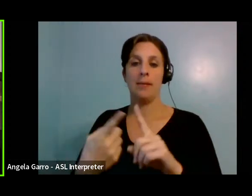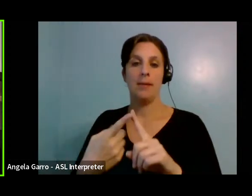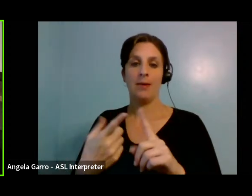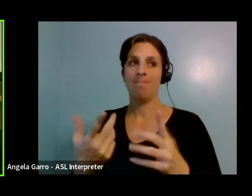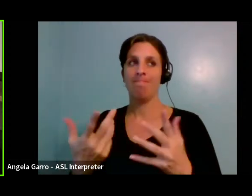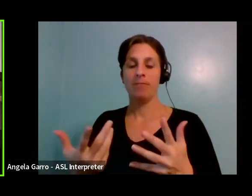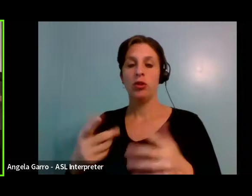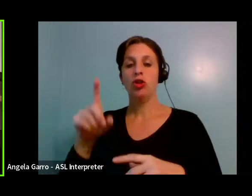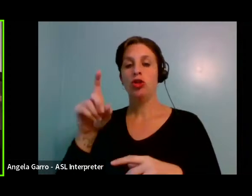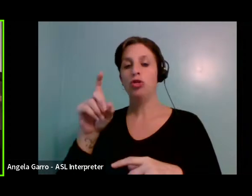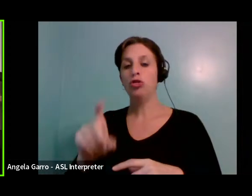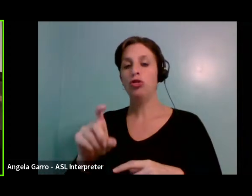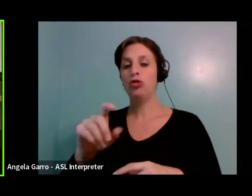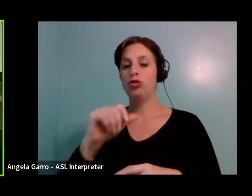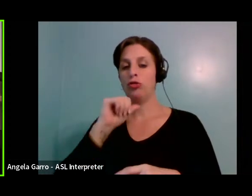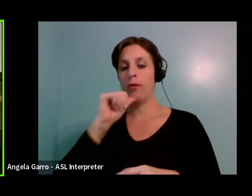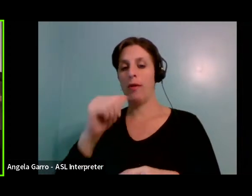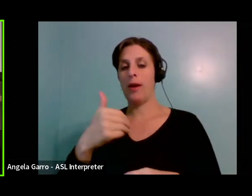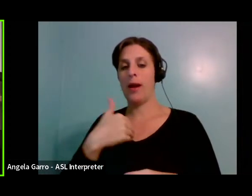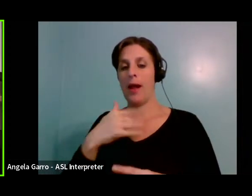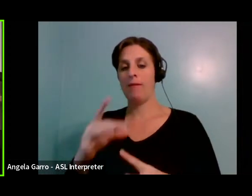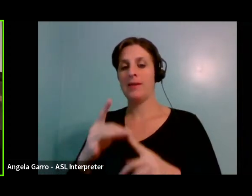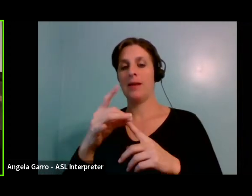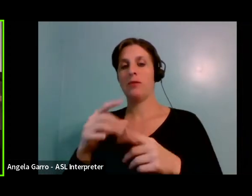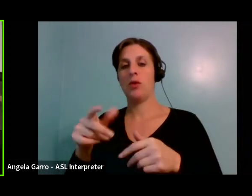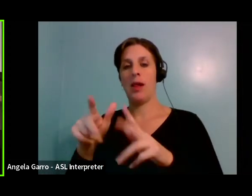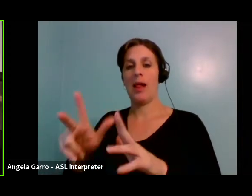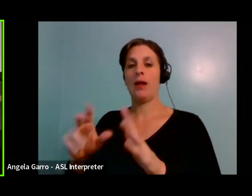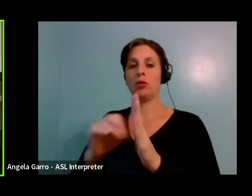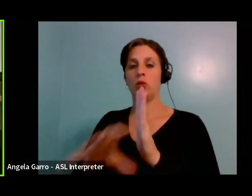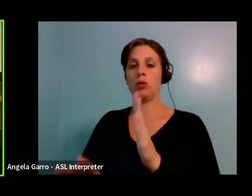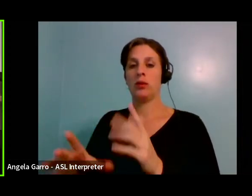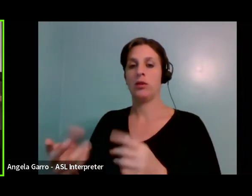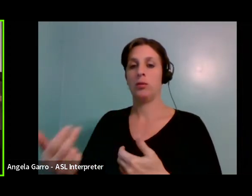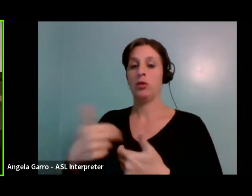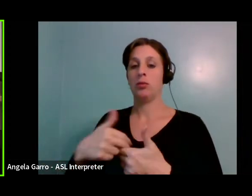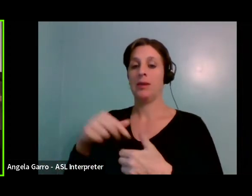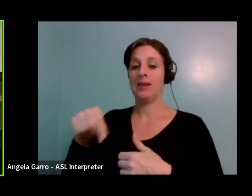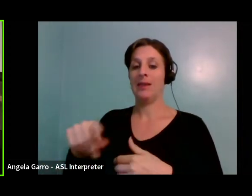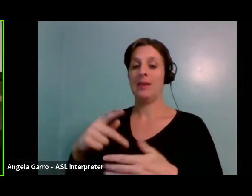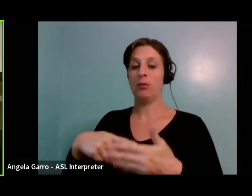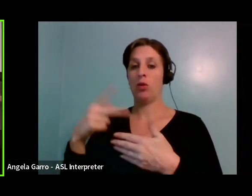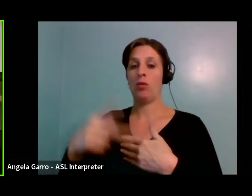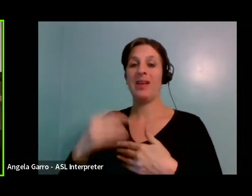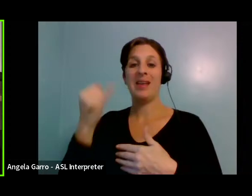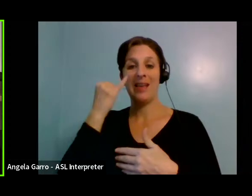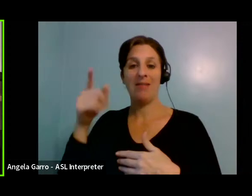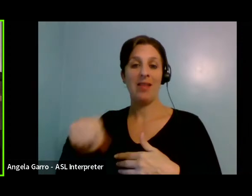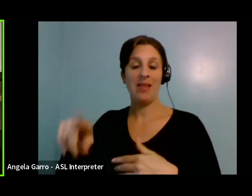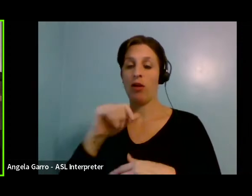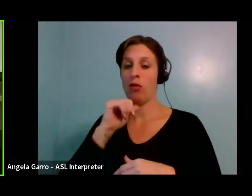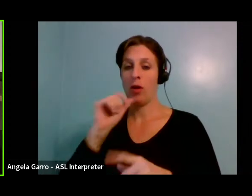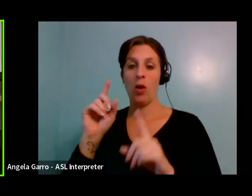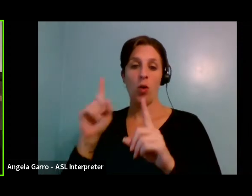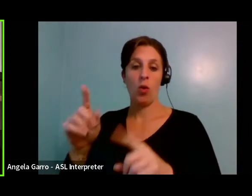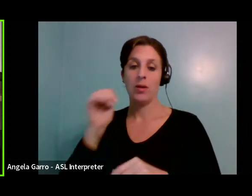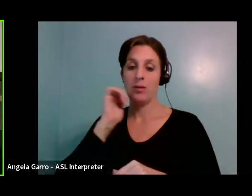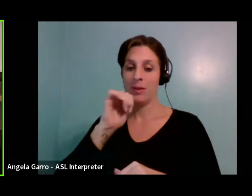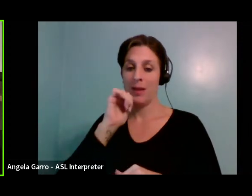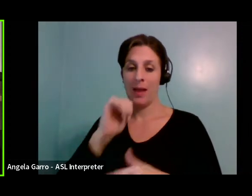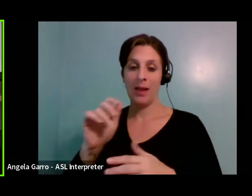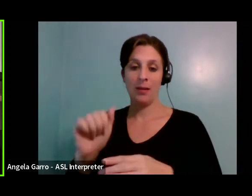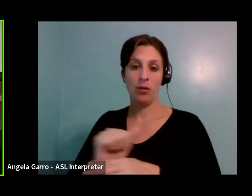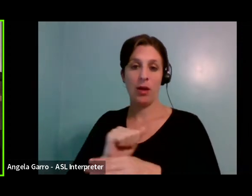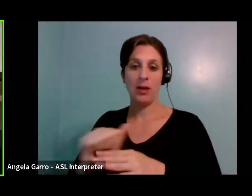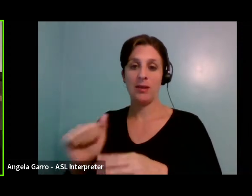be exceptions to allow students to participate in this program if they're not attending daily practice,